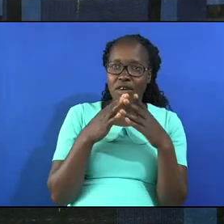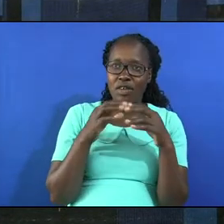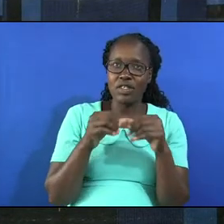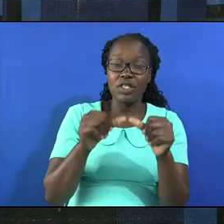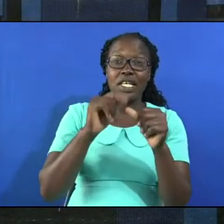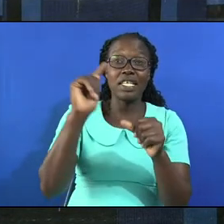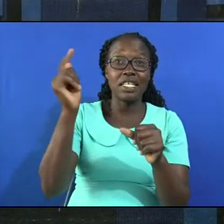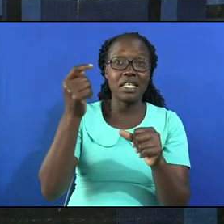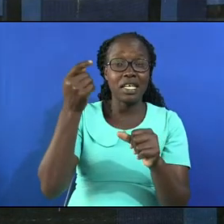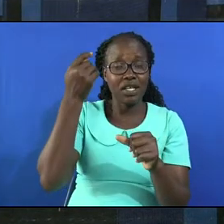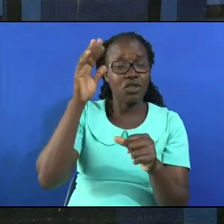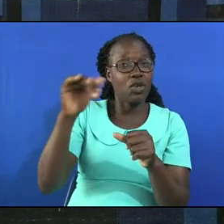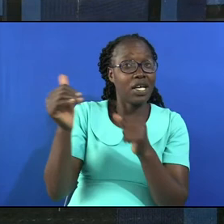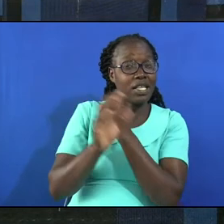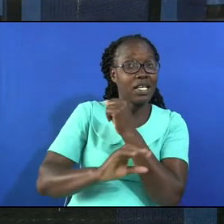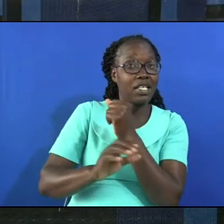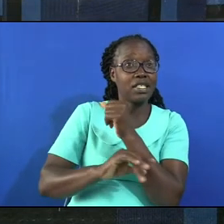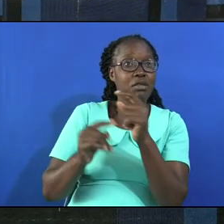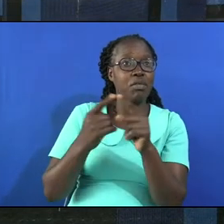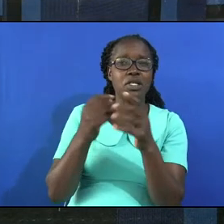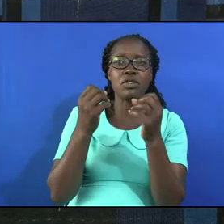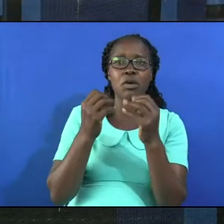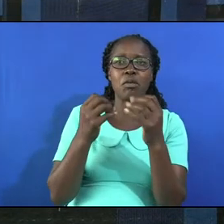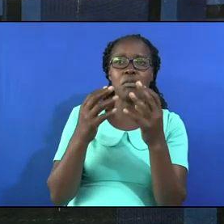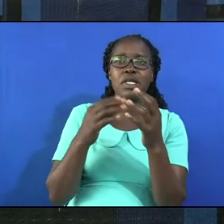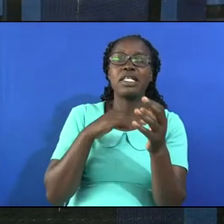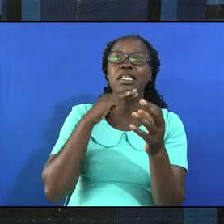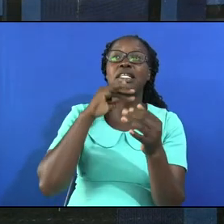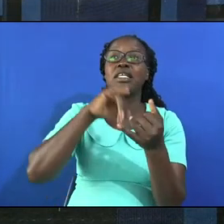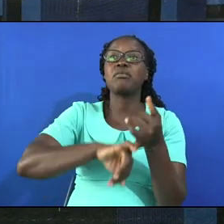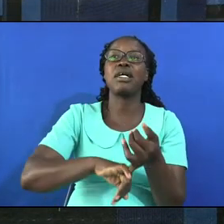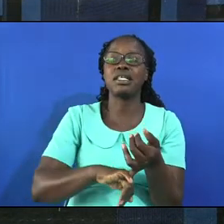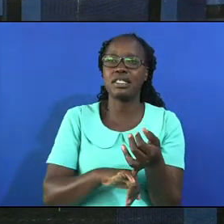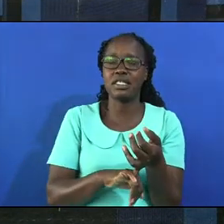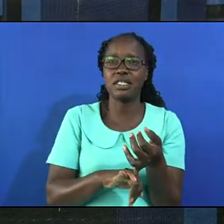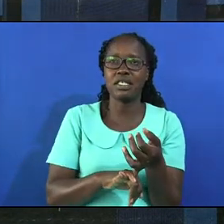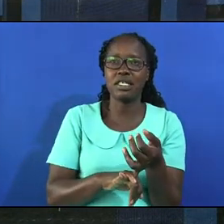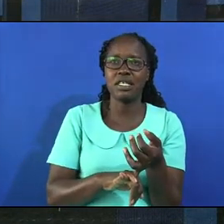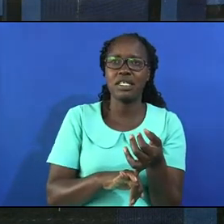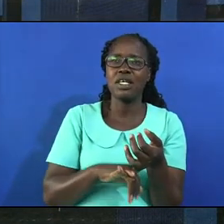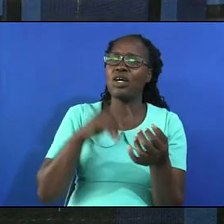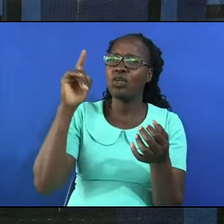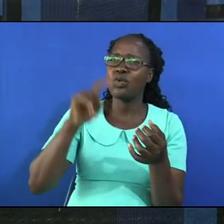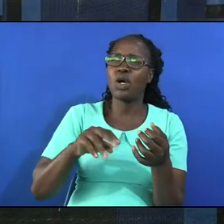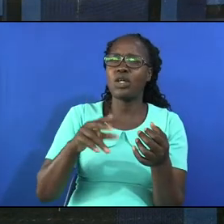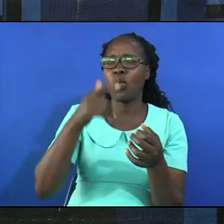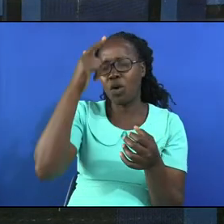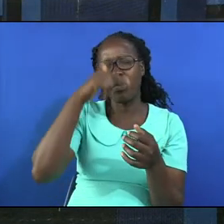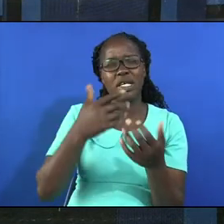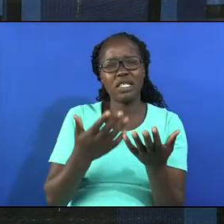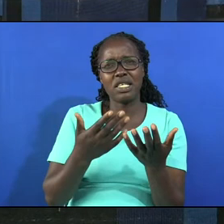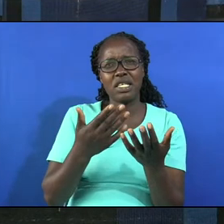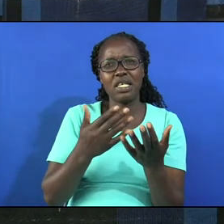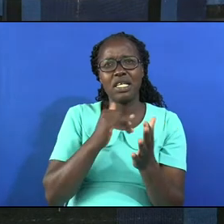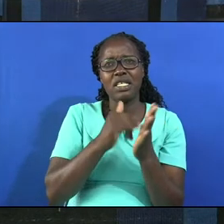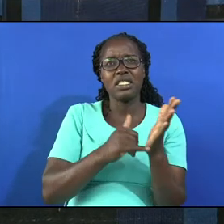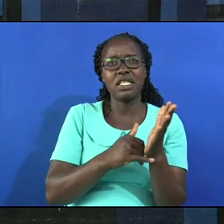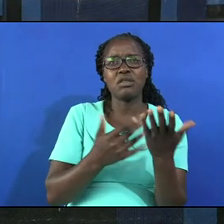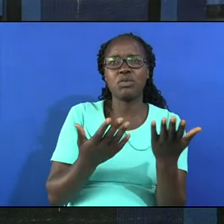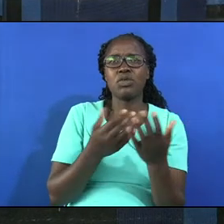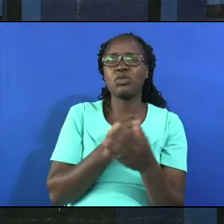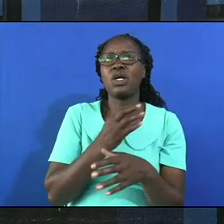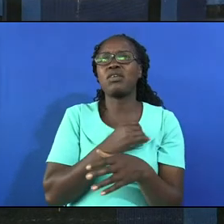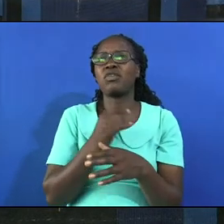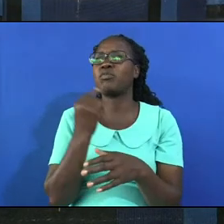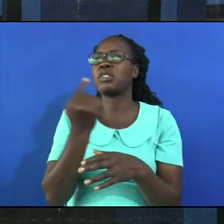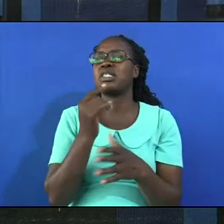in Kenya, I don't know about other countries, there are so many deaths in marriage. You can't walk blindly just because you are afraid of being